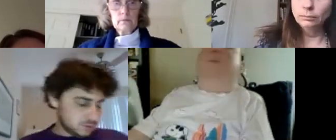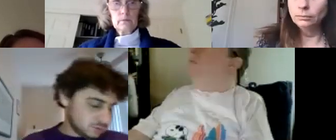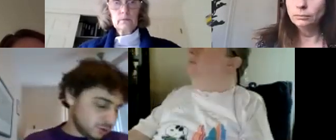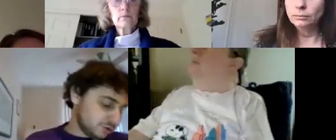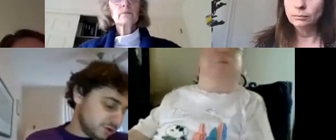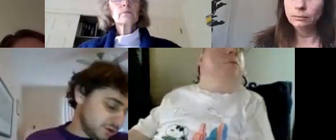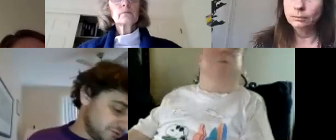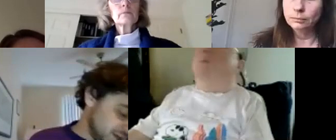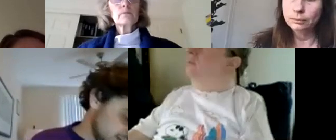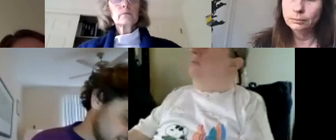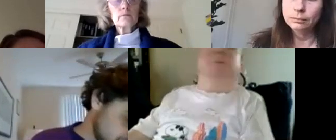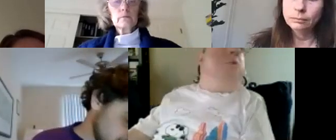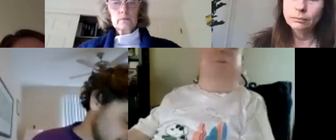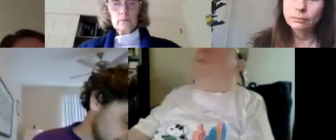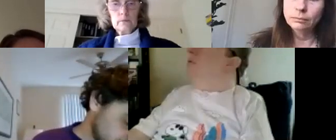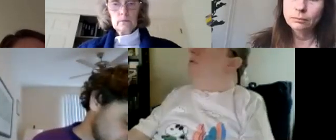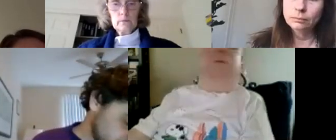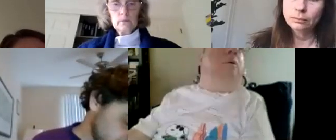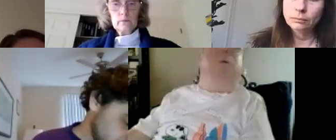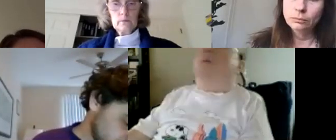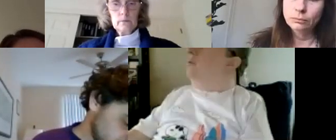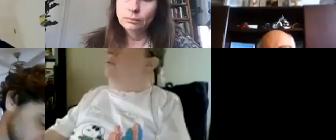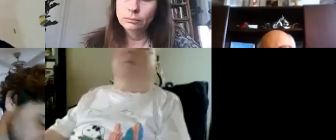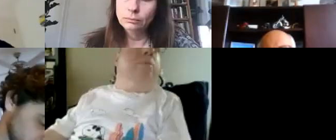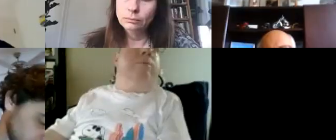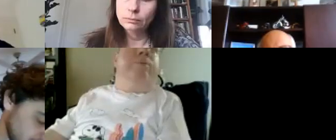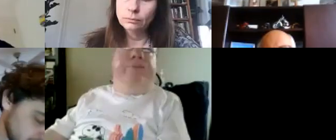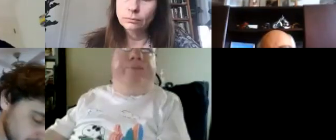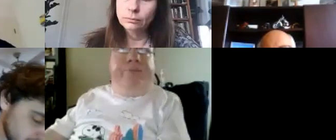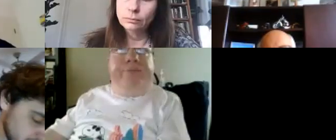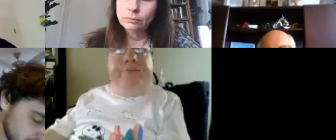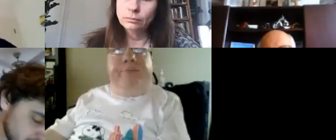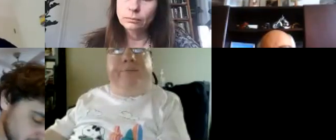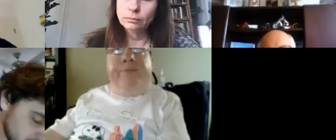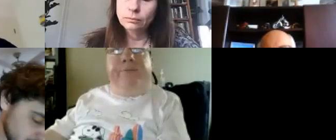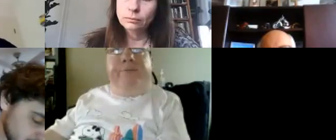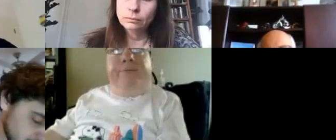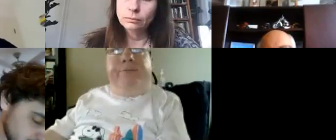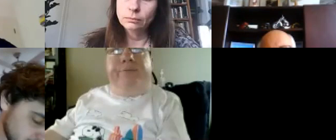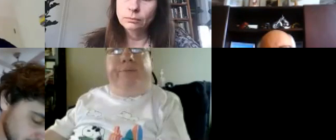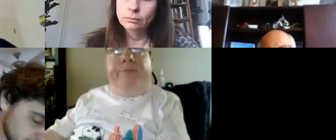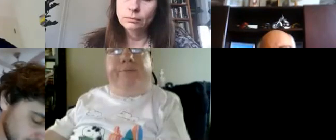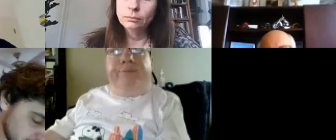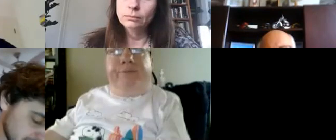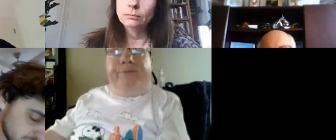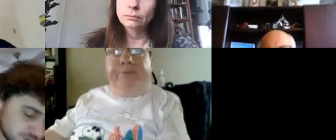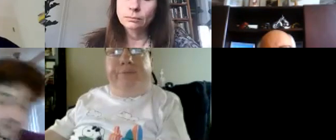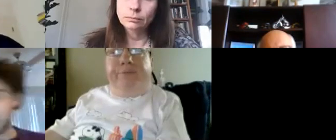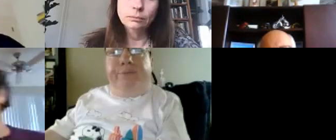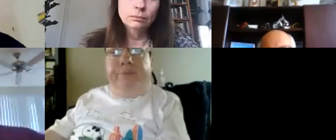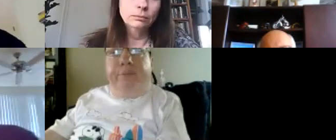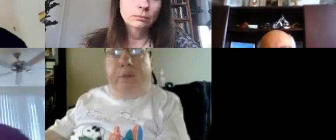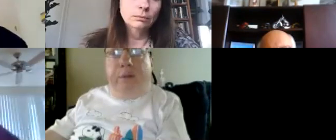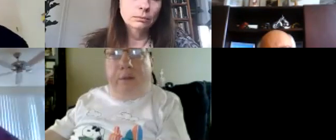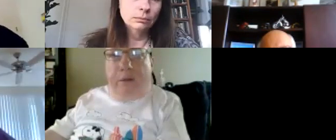today there's a private clinic in Saddlebrook, one subdivision that Andy Biggs is over, actually, down